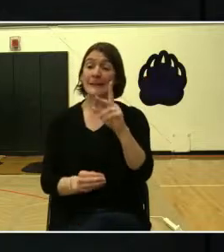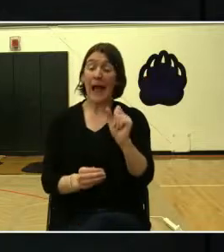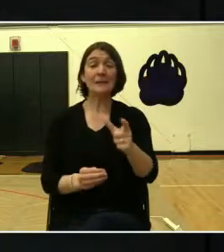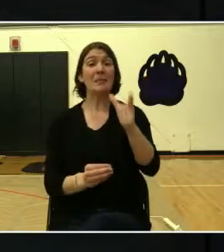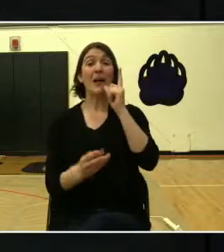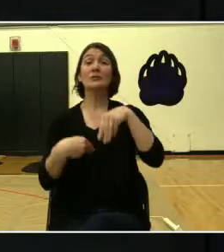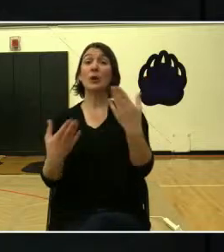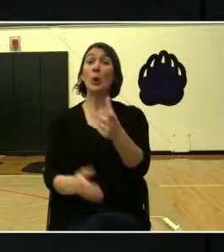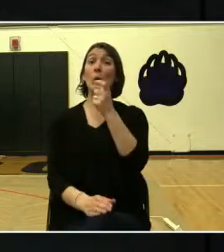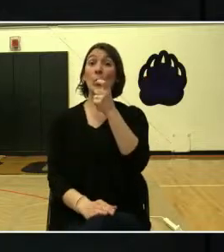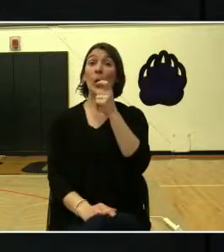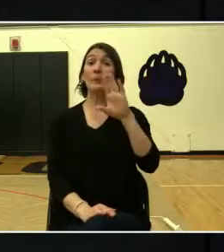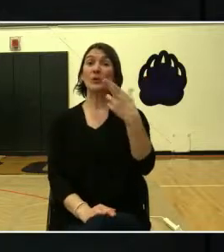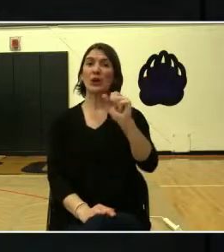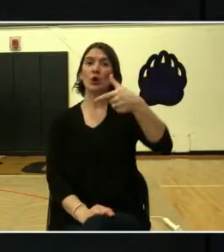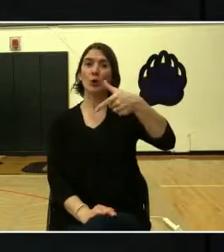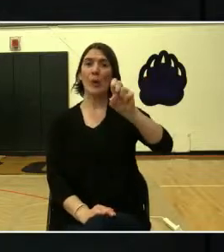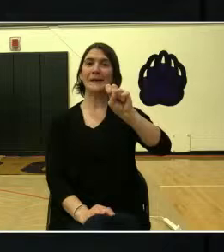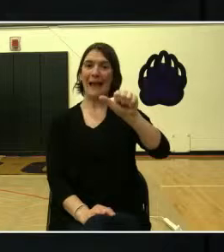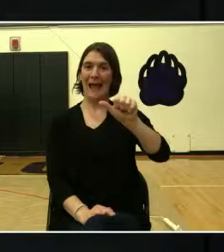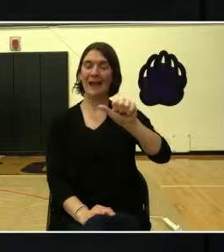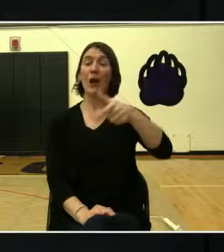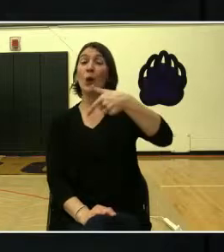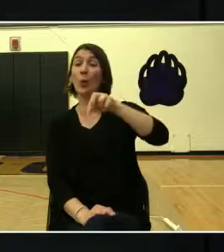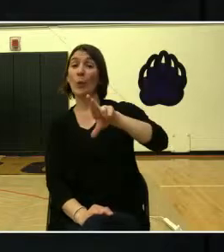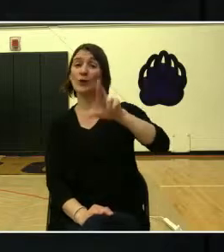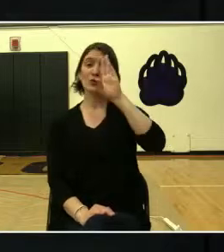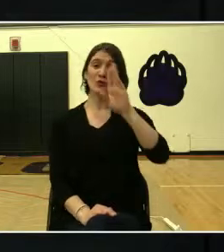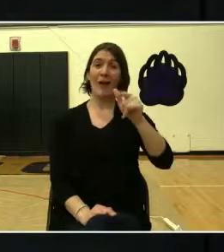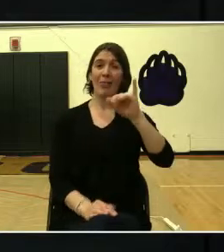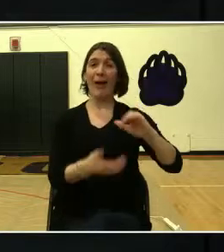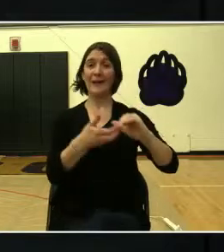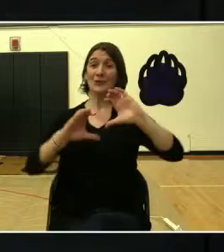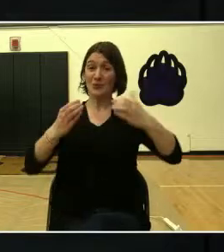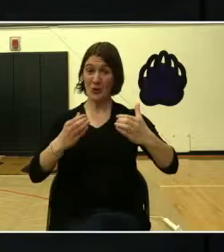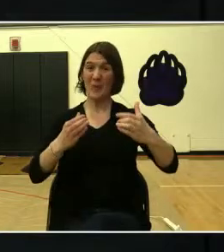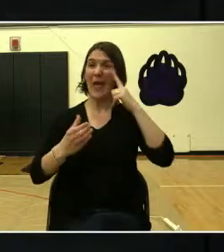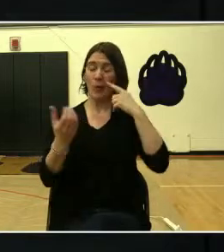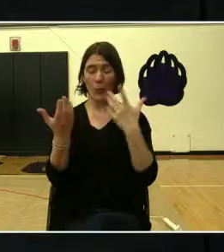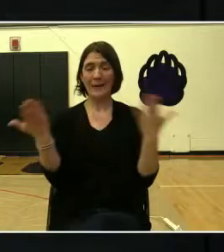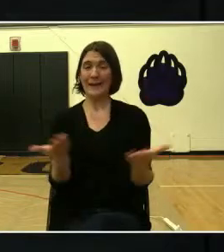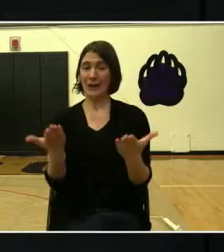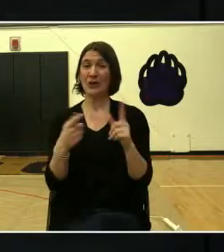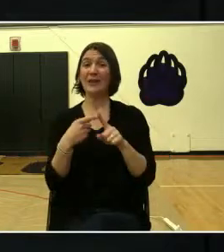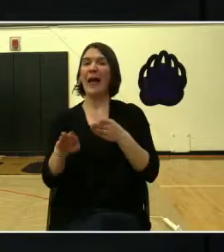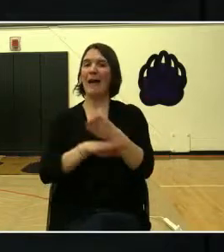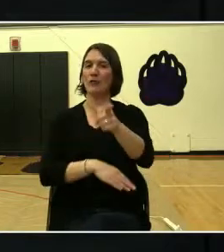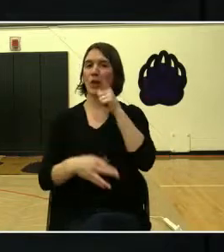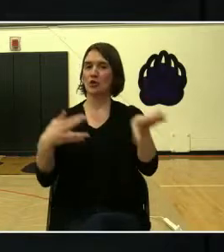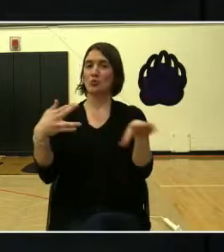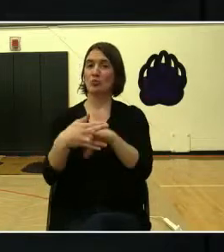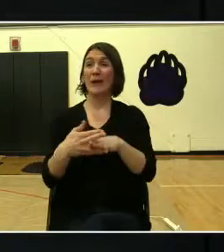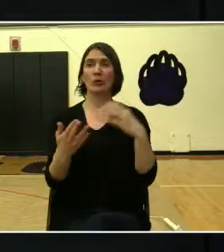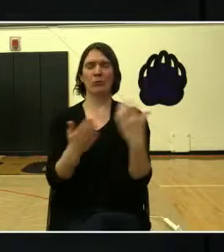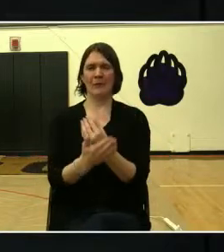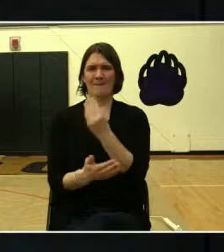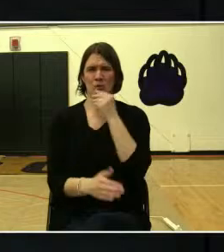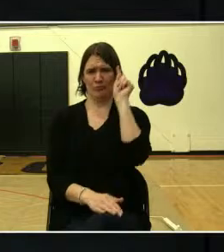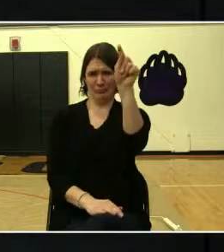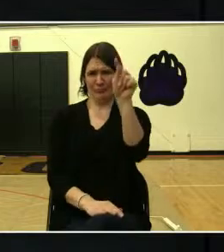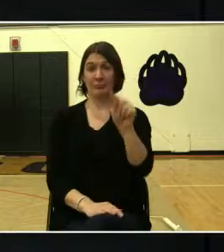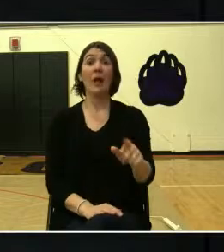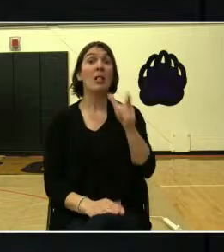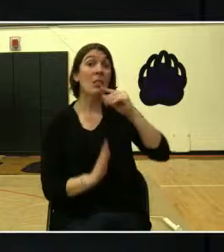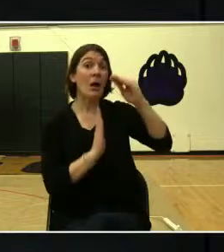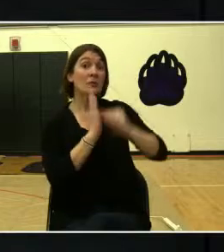members of the BS qsa queer straight Alliance Group and they'll be here until after the lunch break the lunch